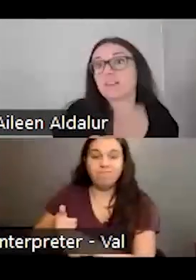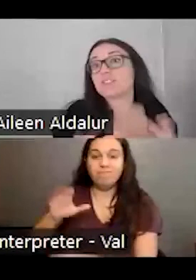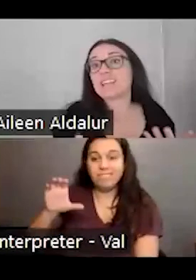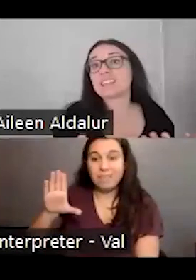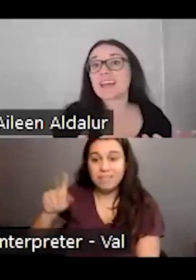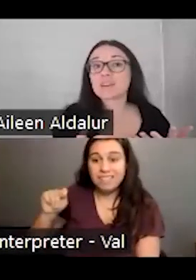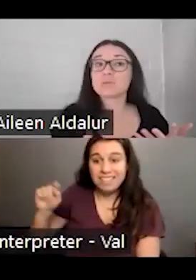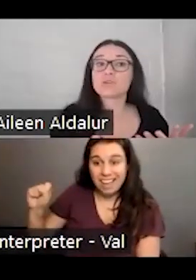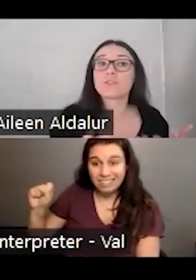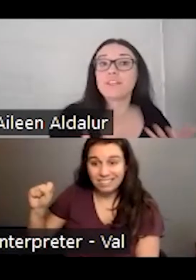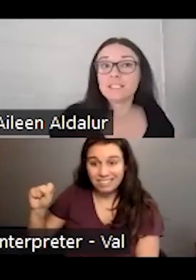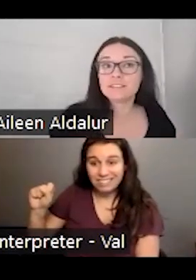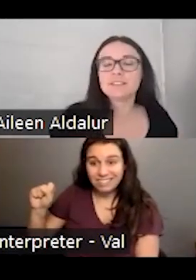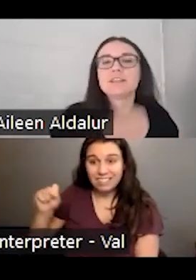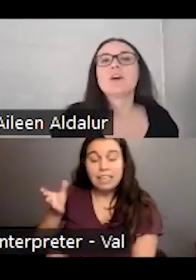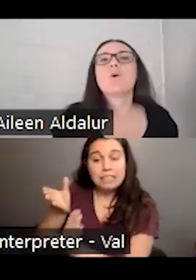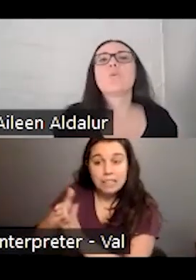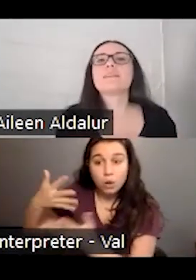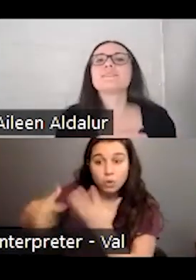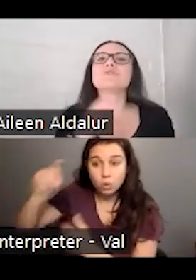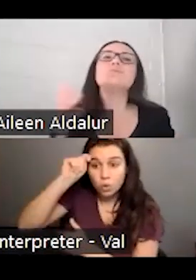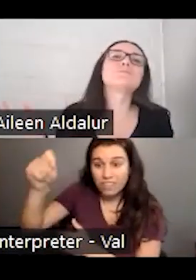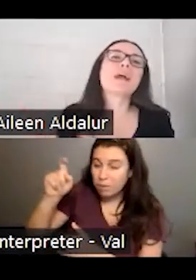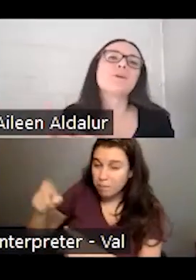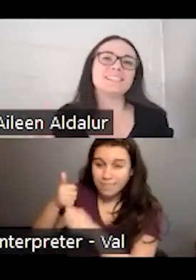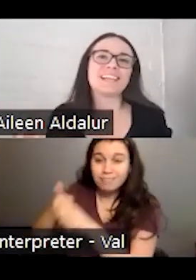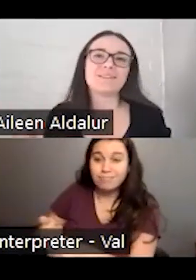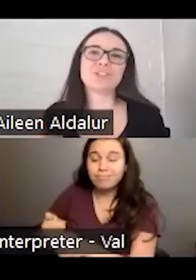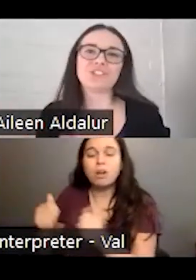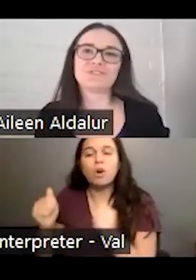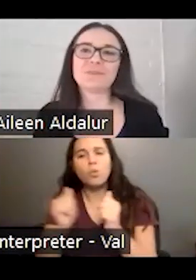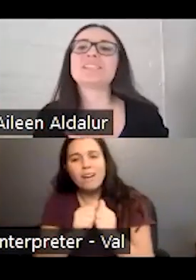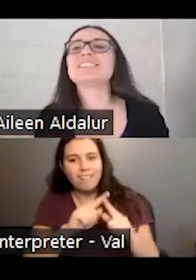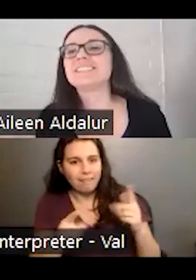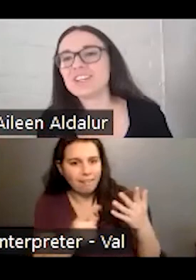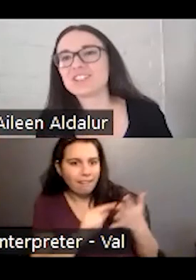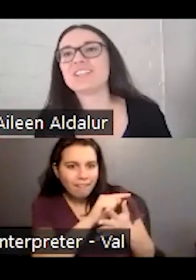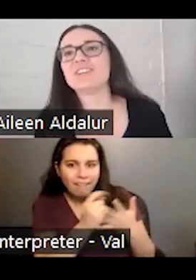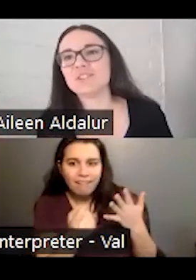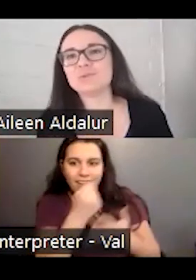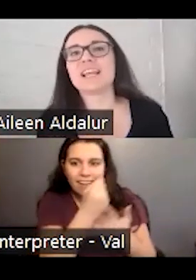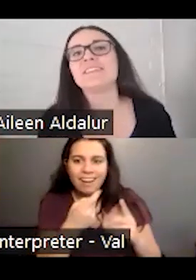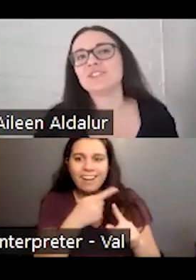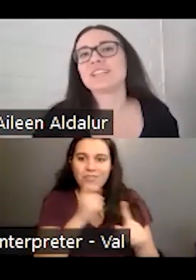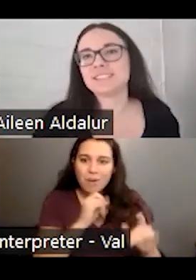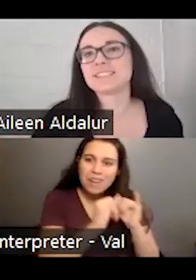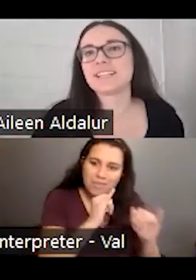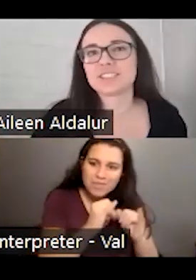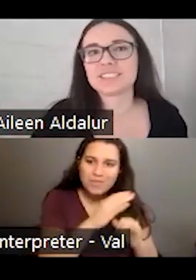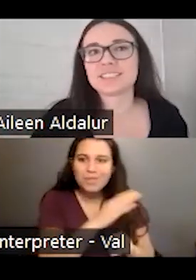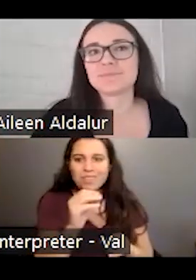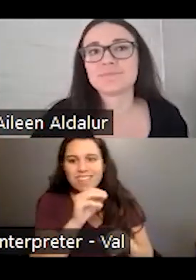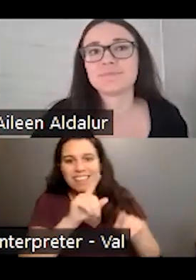CBT-TS and the underlying psychosocial theory with the numerous priorities that emerge from the elicitation interviews and the theater